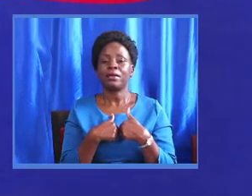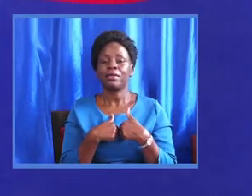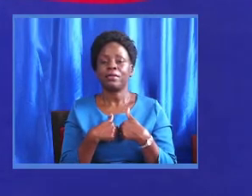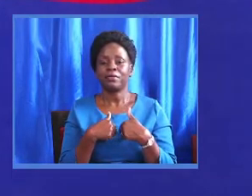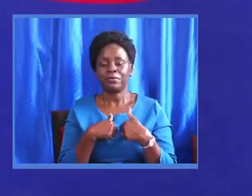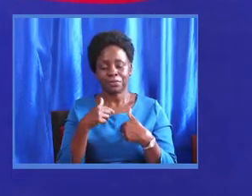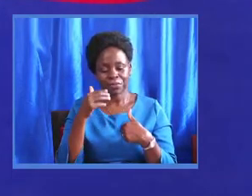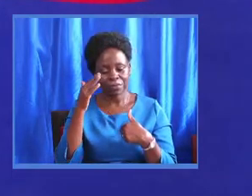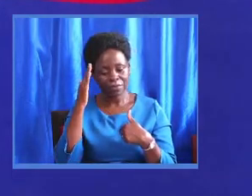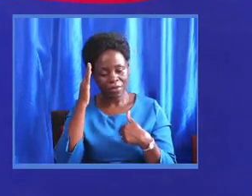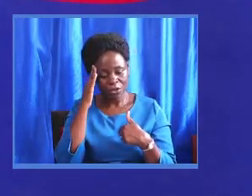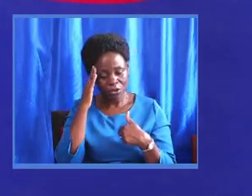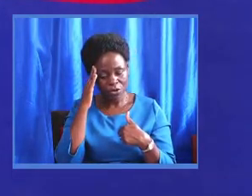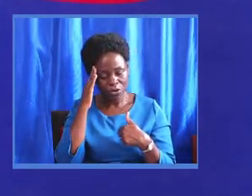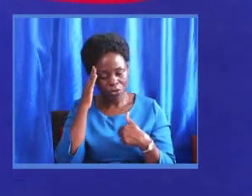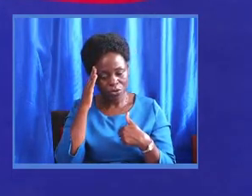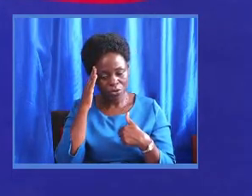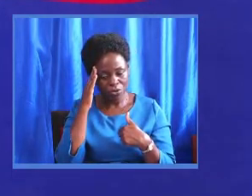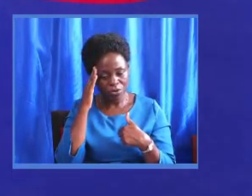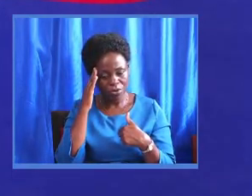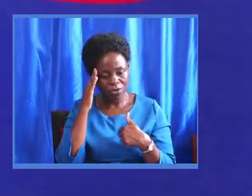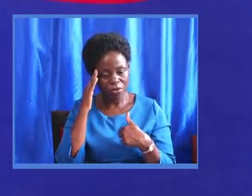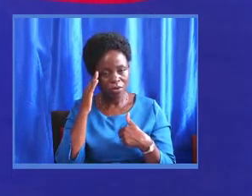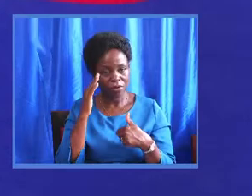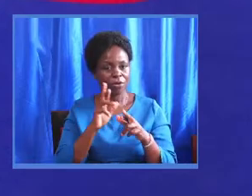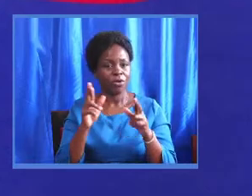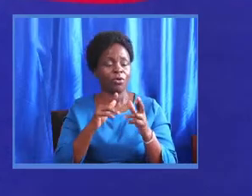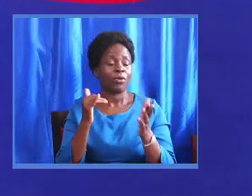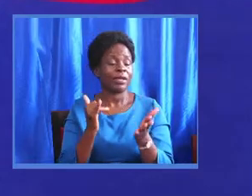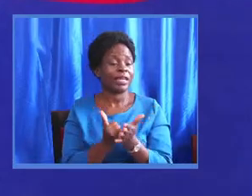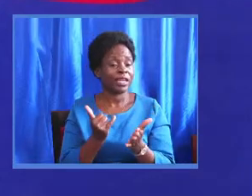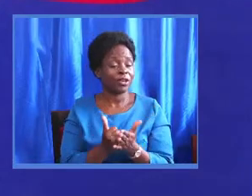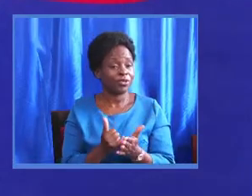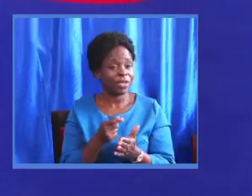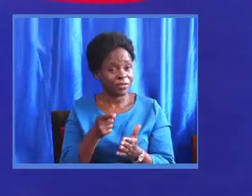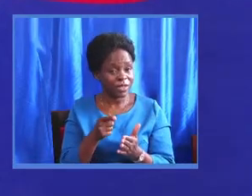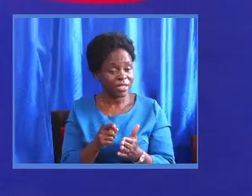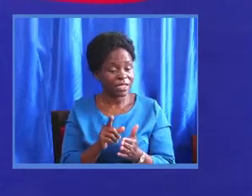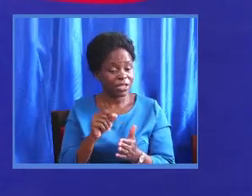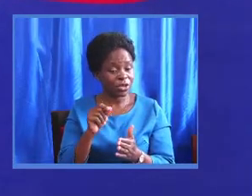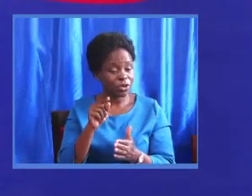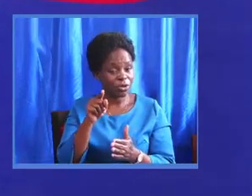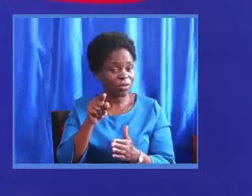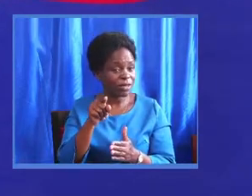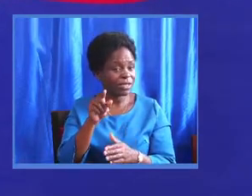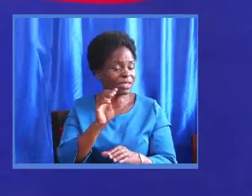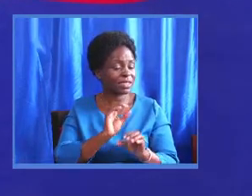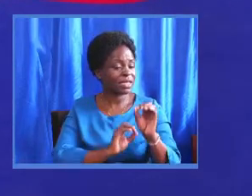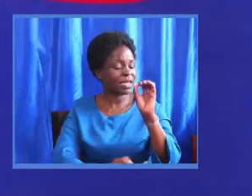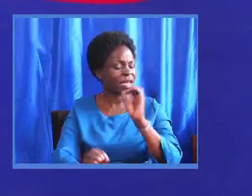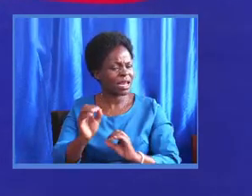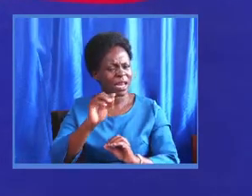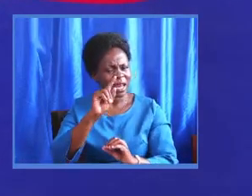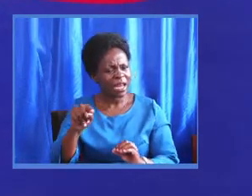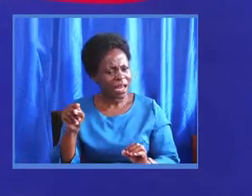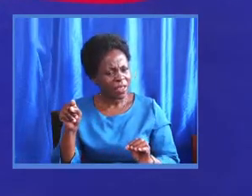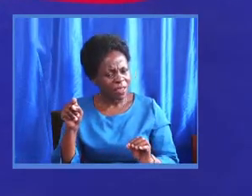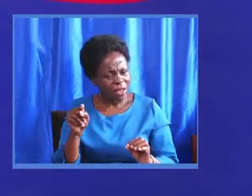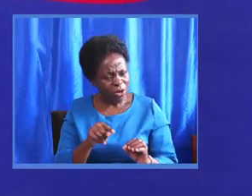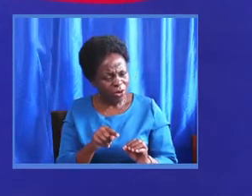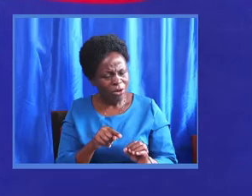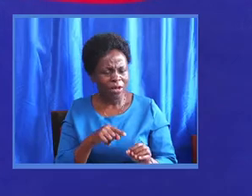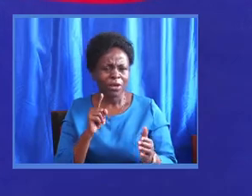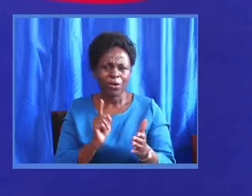I would if I was ready to invest in real estate, go for it. There's nothing wrong. You will, wherever you